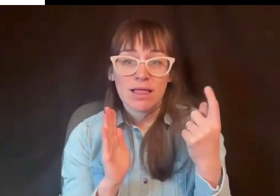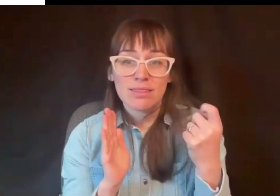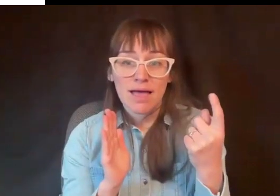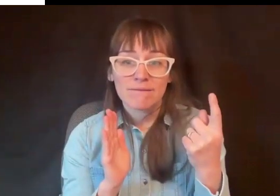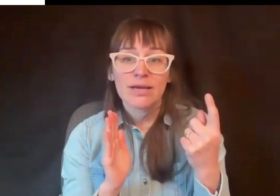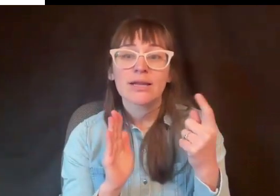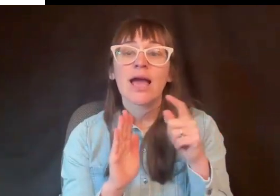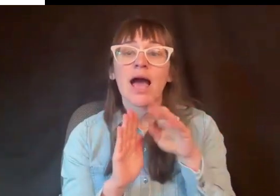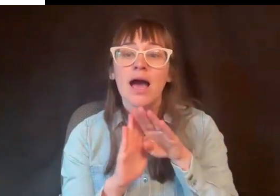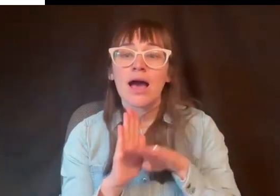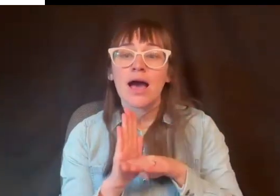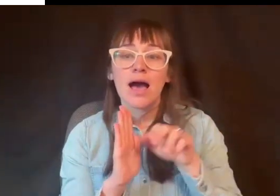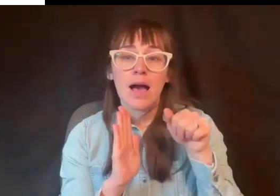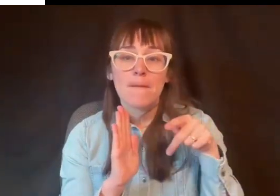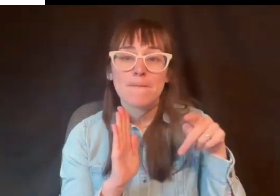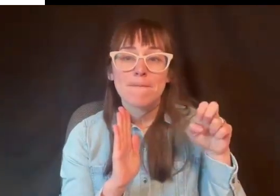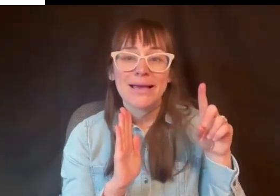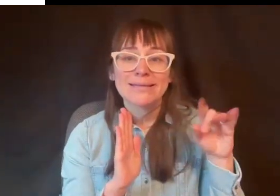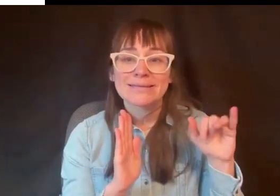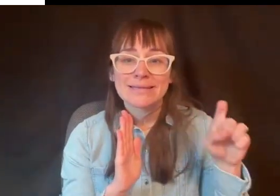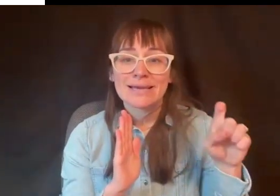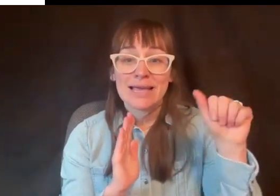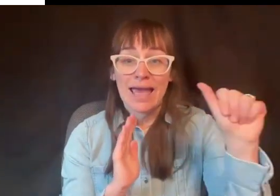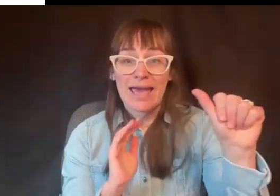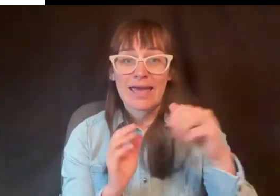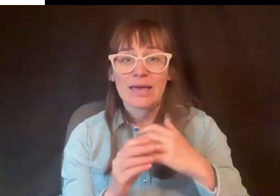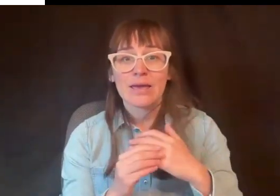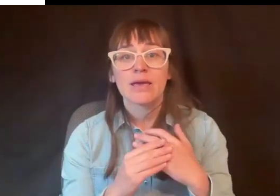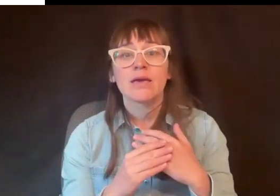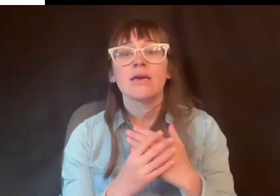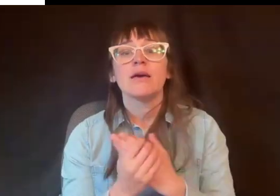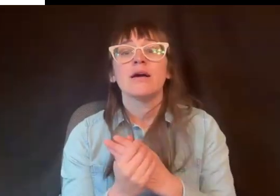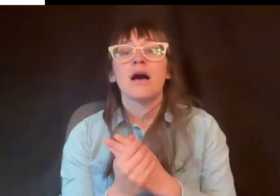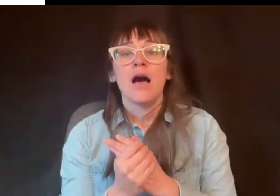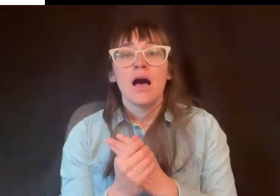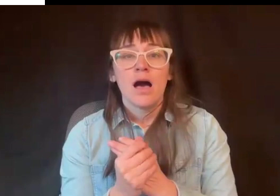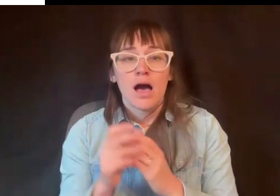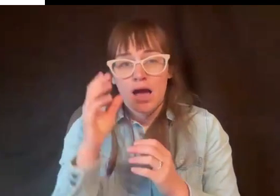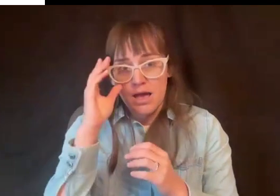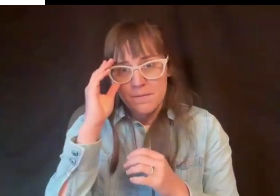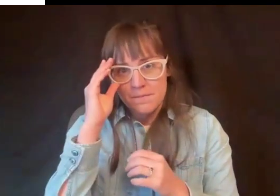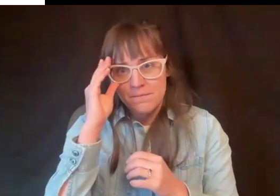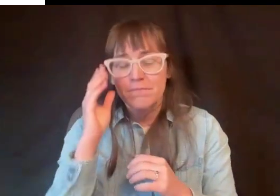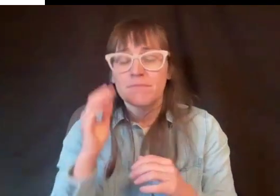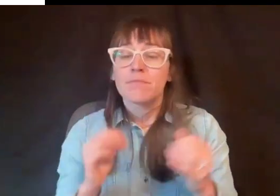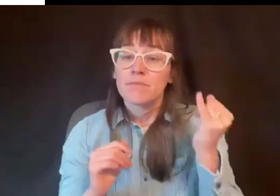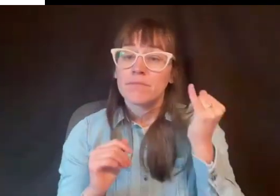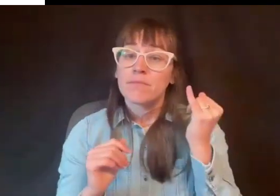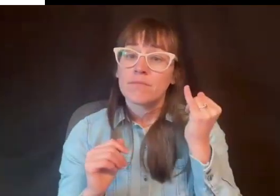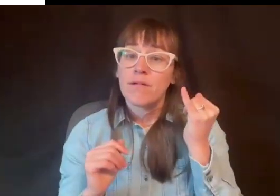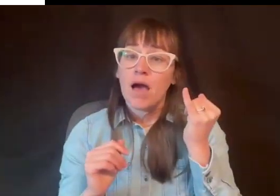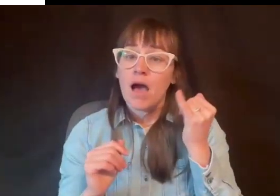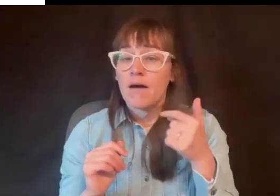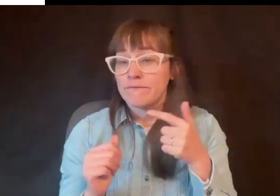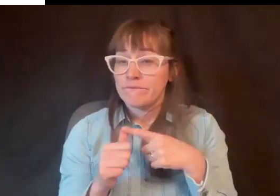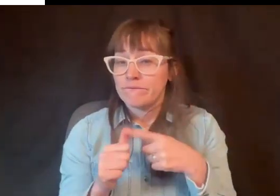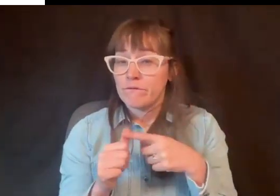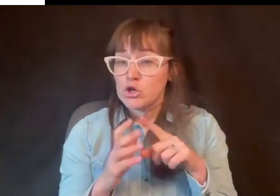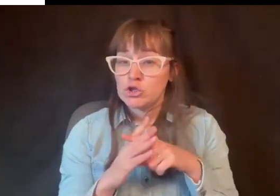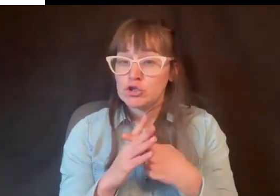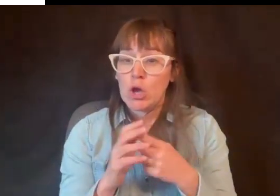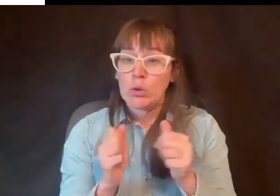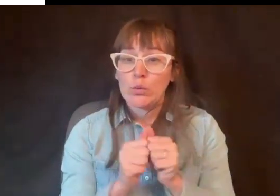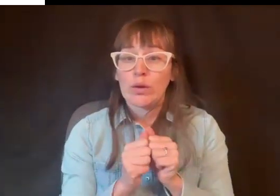A. Unlike some of our other Back to Basics webinars, rather than walk through the regulatory language first, I wanted to start with the most